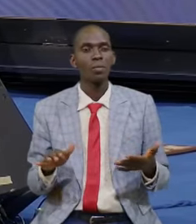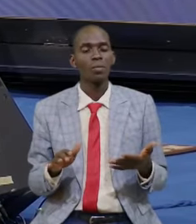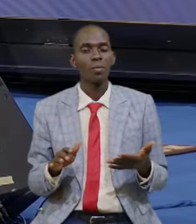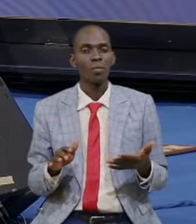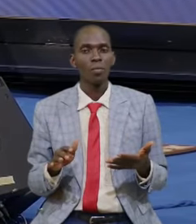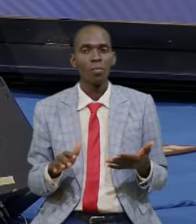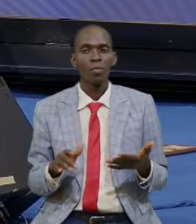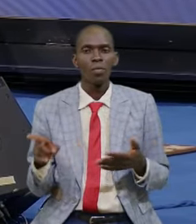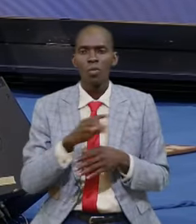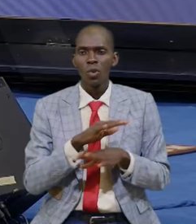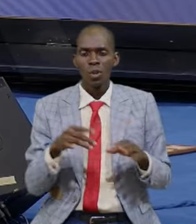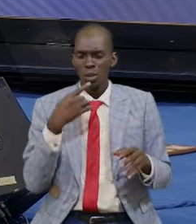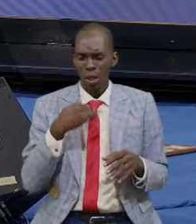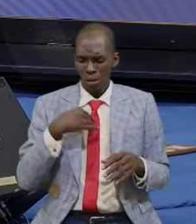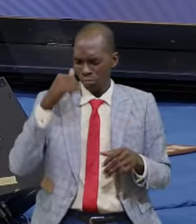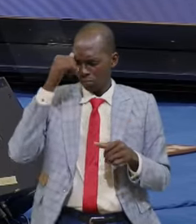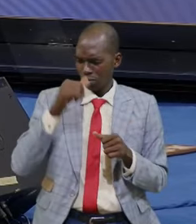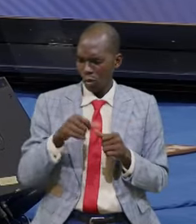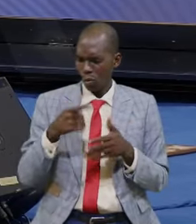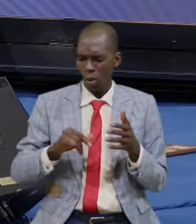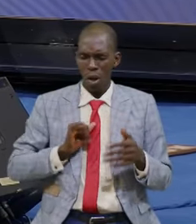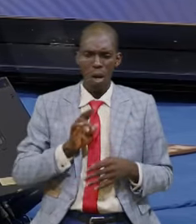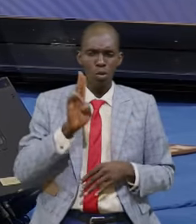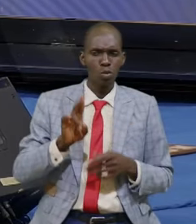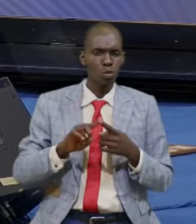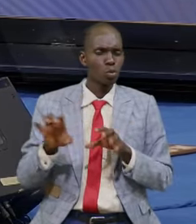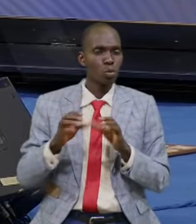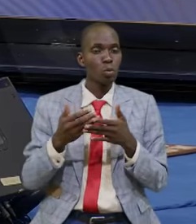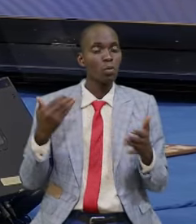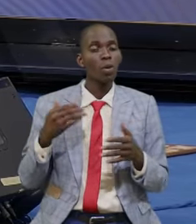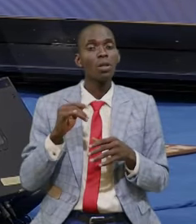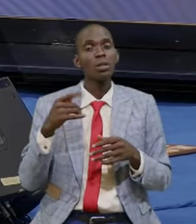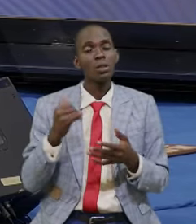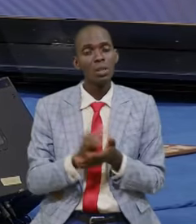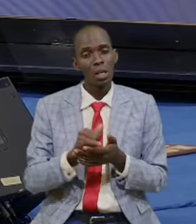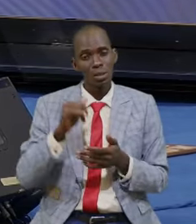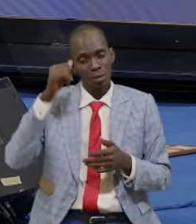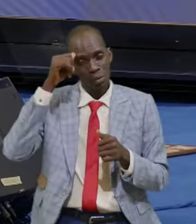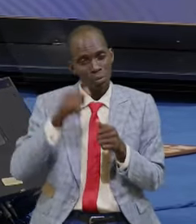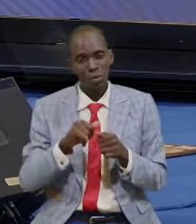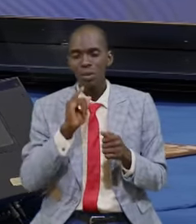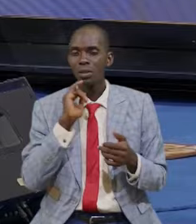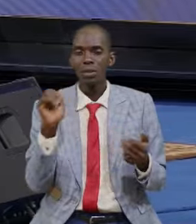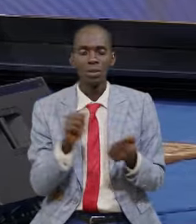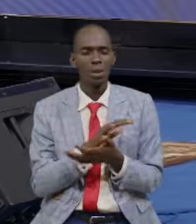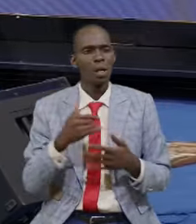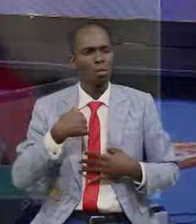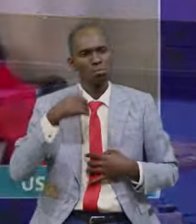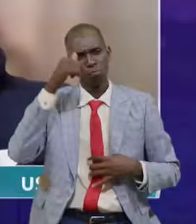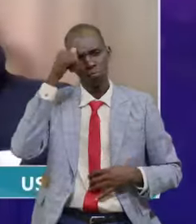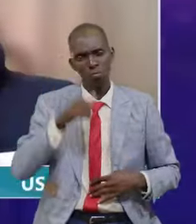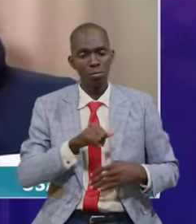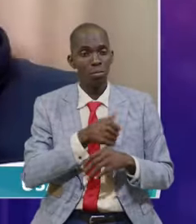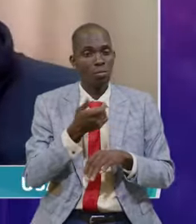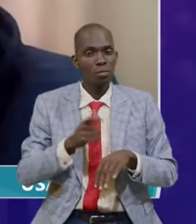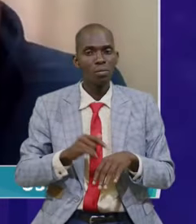say, I remember what I used to do. The memory is perished. I remember when I feel